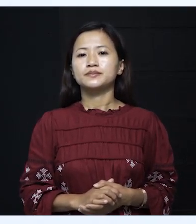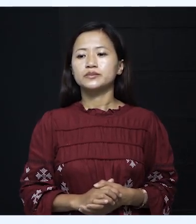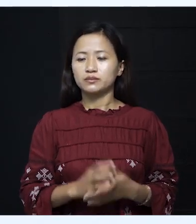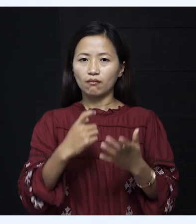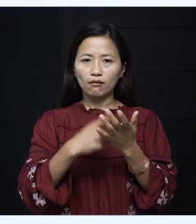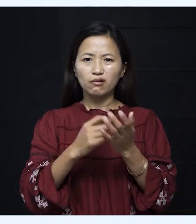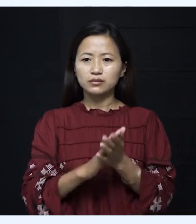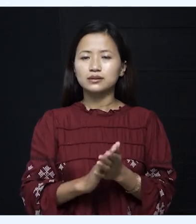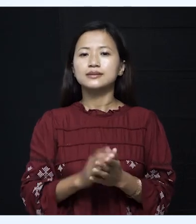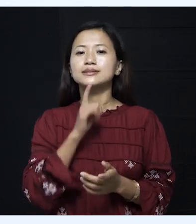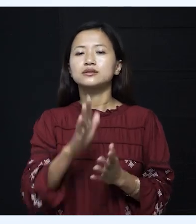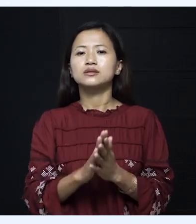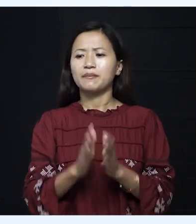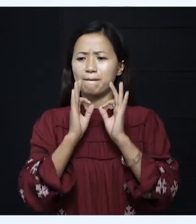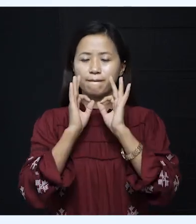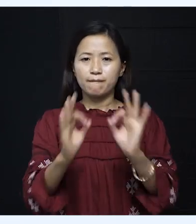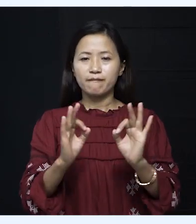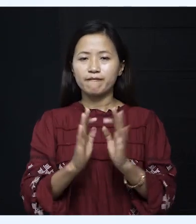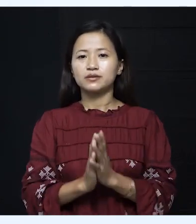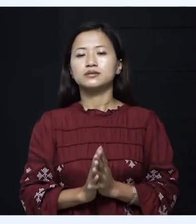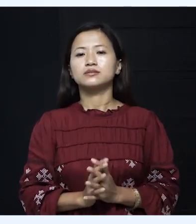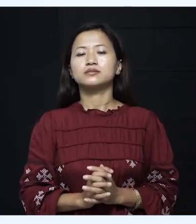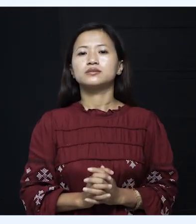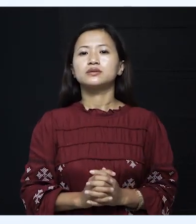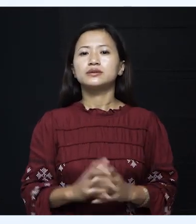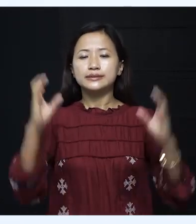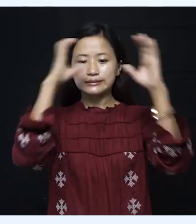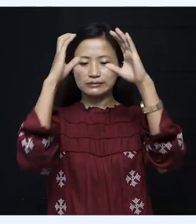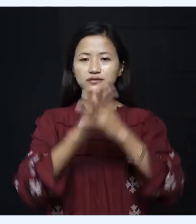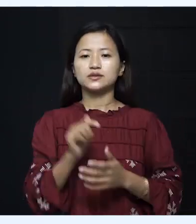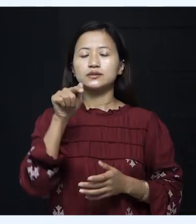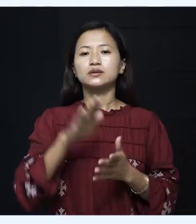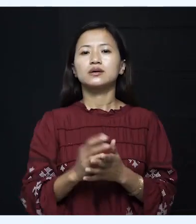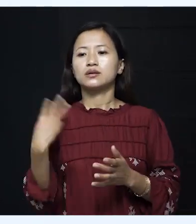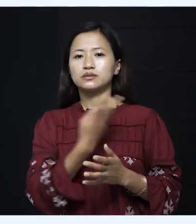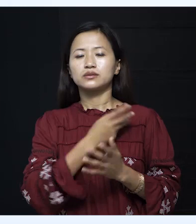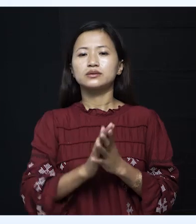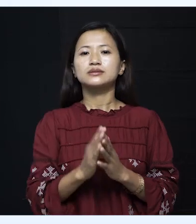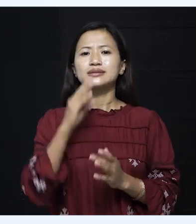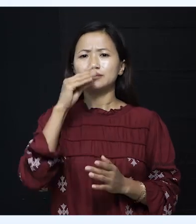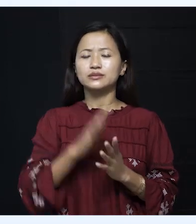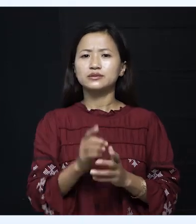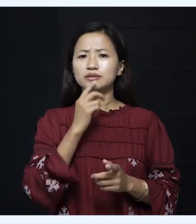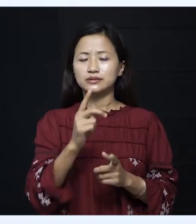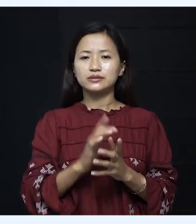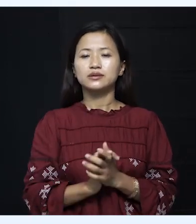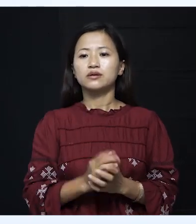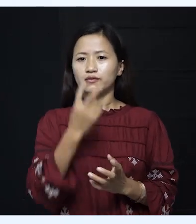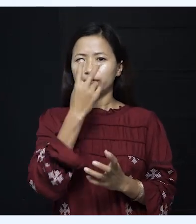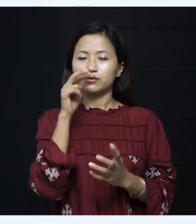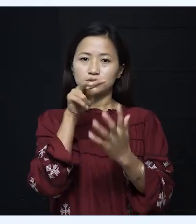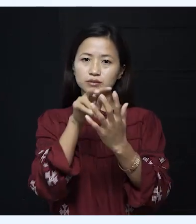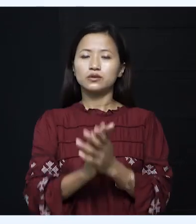Or we can also say perfected. Now, I hope that does not confuse you. We, as a speaker, we are focusing more on